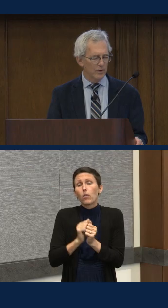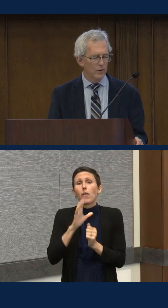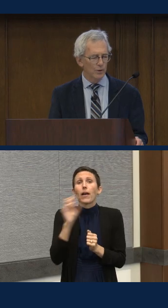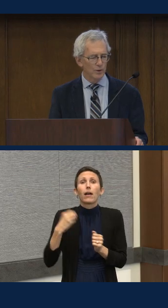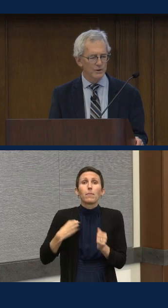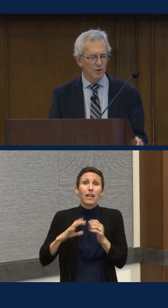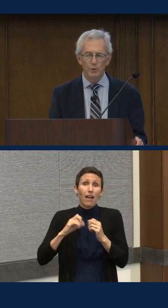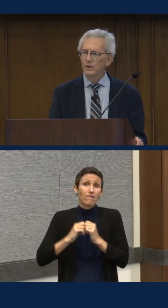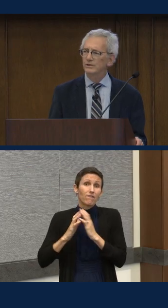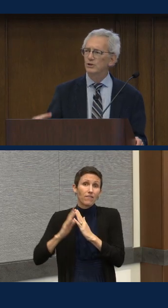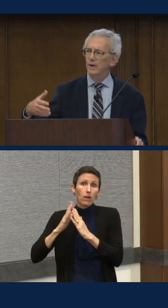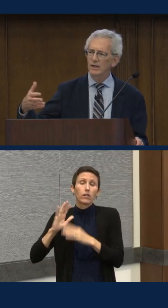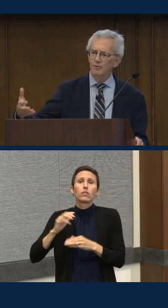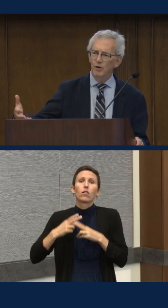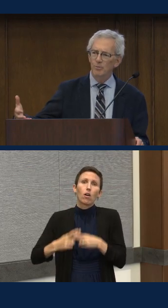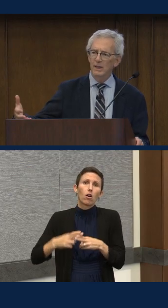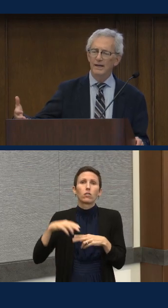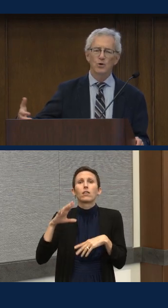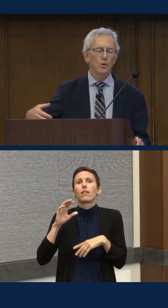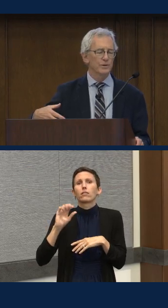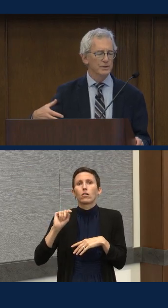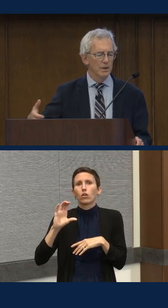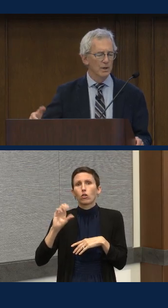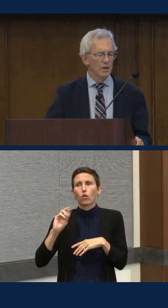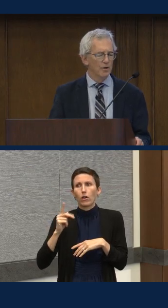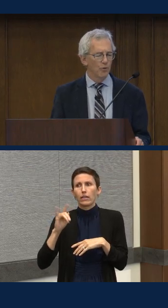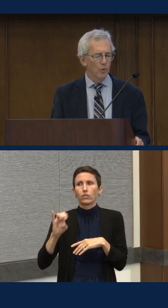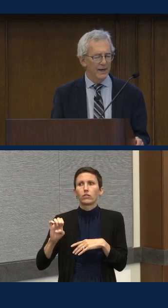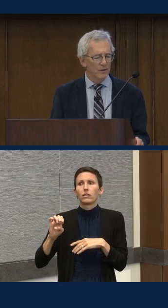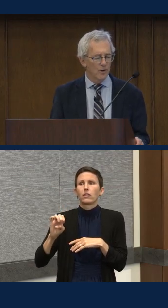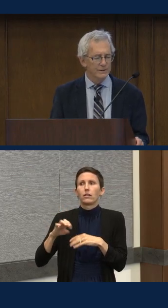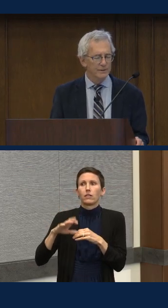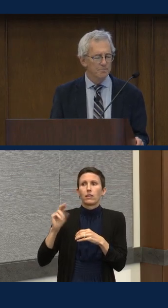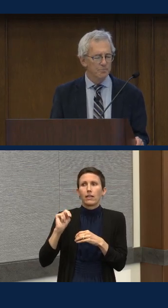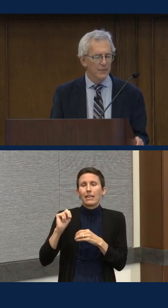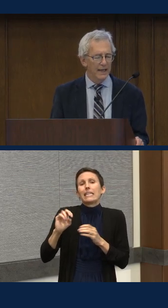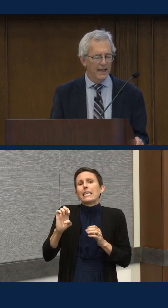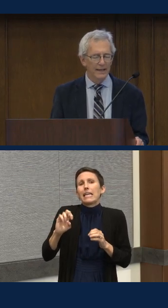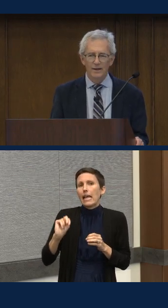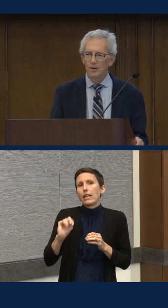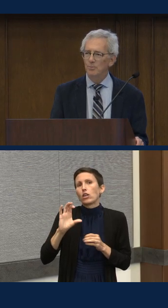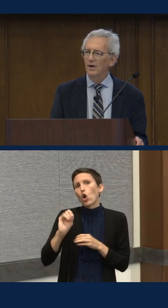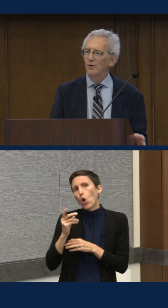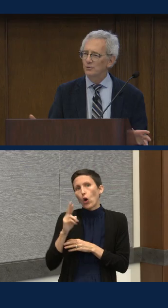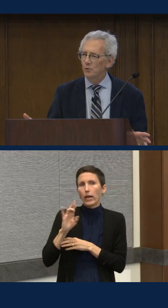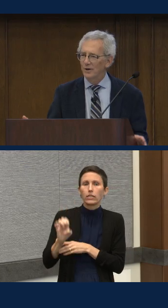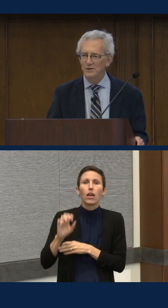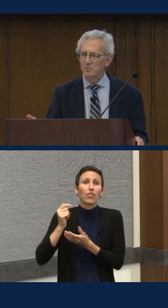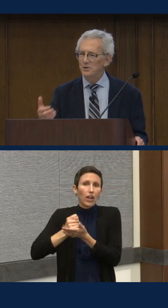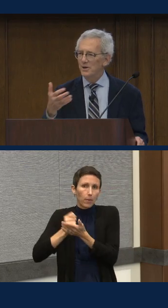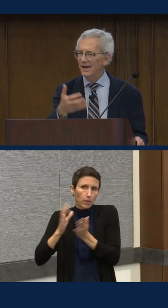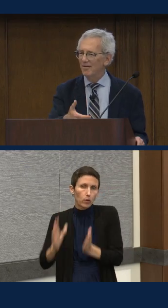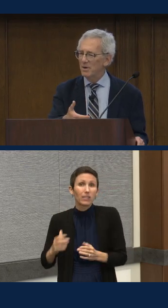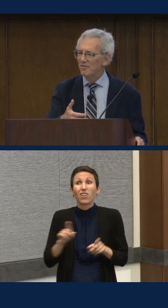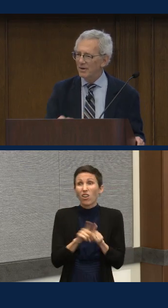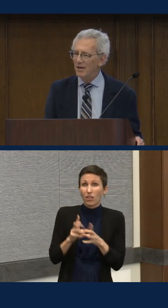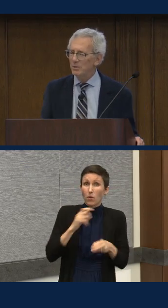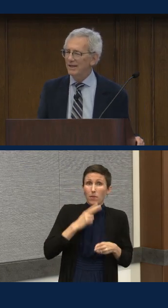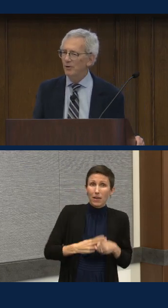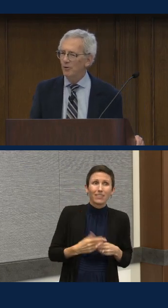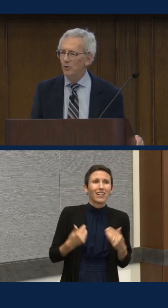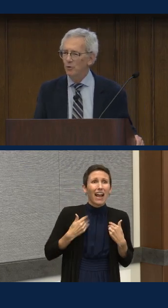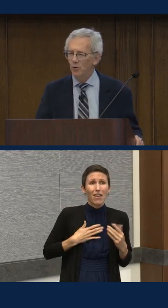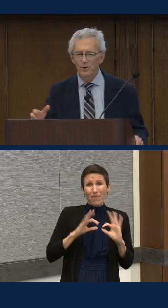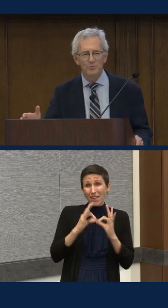I founded called Courage Therapeutics to try to develop melanocortins for weight loss. And I also want to just mention I have my